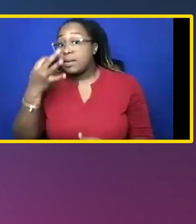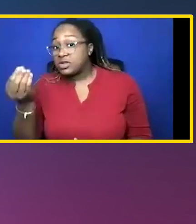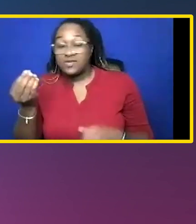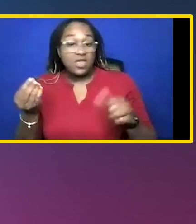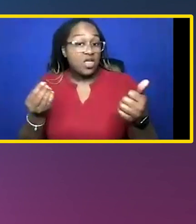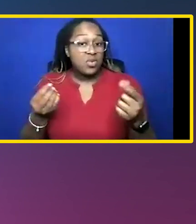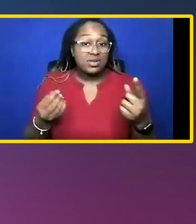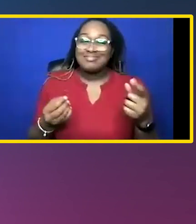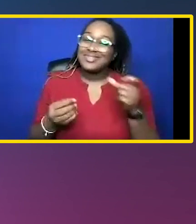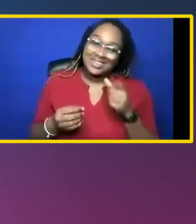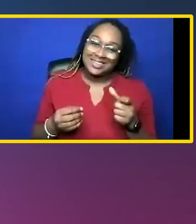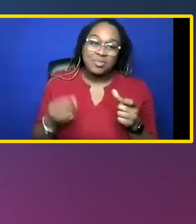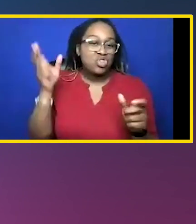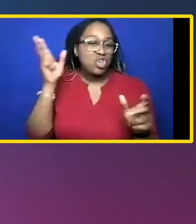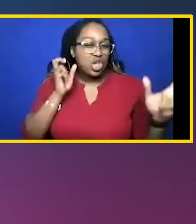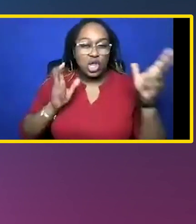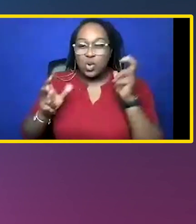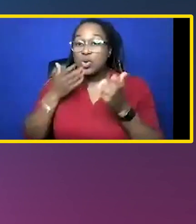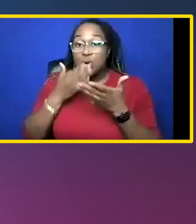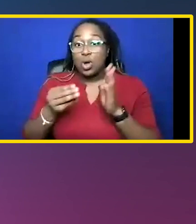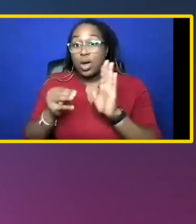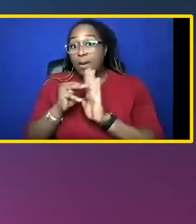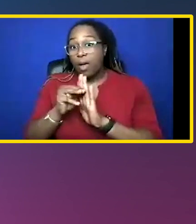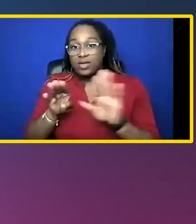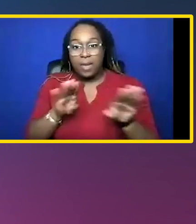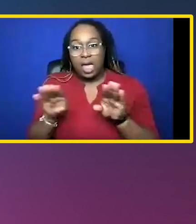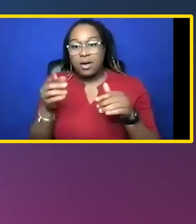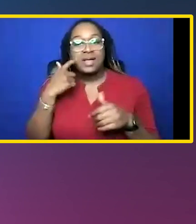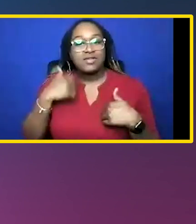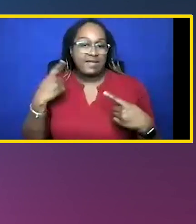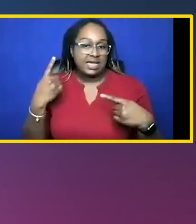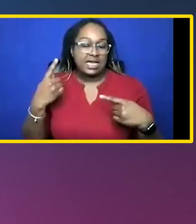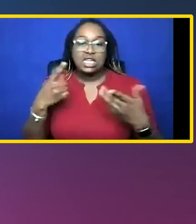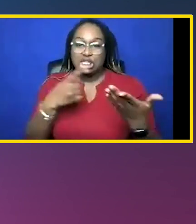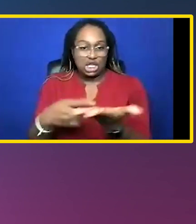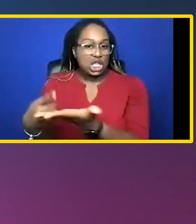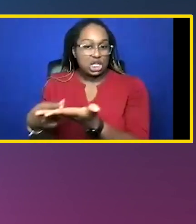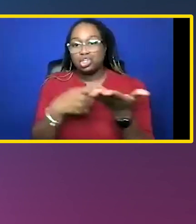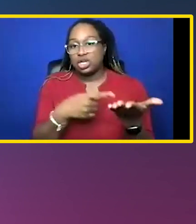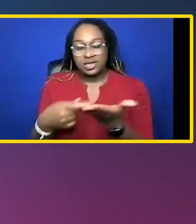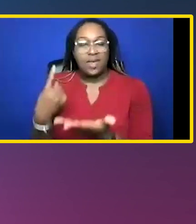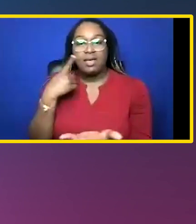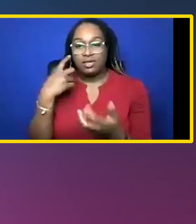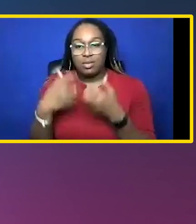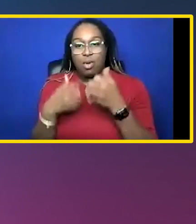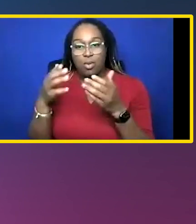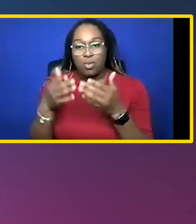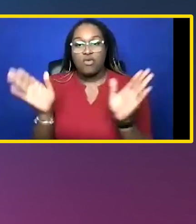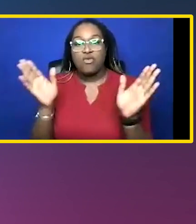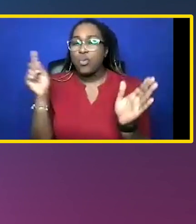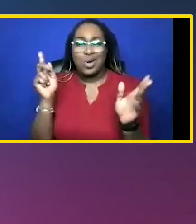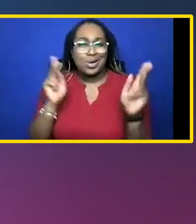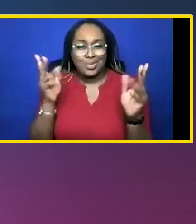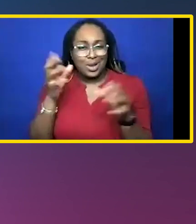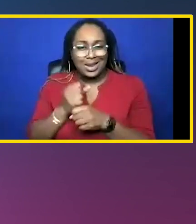doesn't. But you're hearing them be good models of behavior because they're having a discussion. So I think the problem overall is, where are